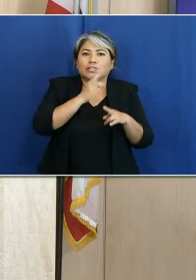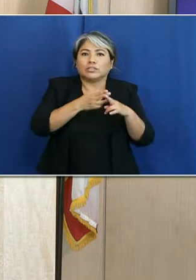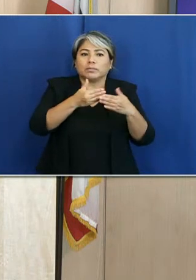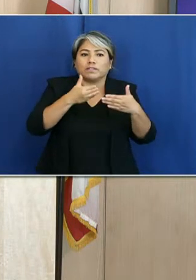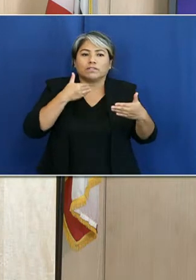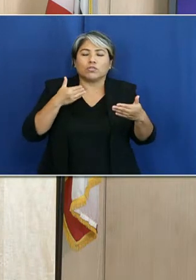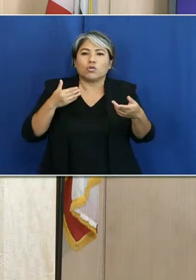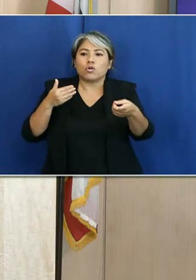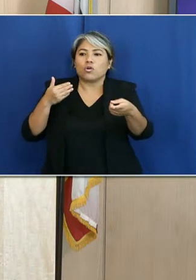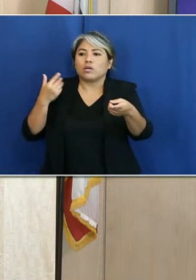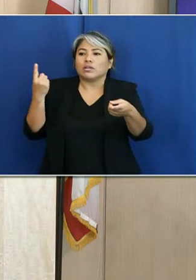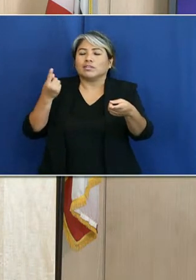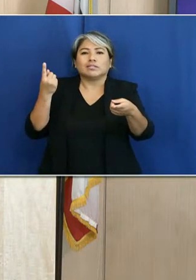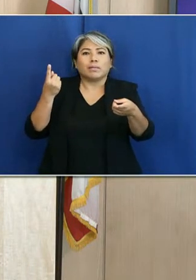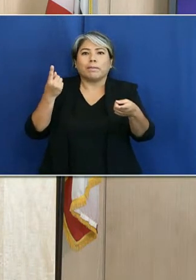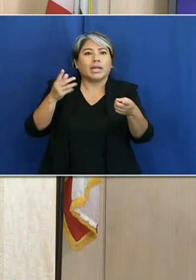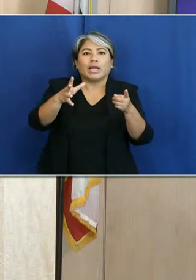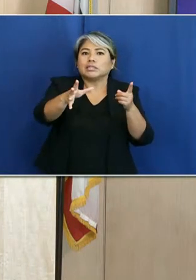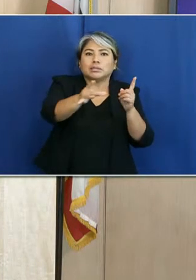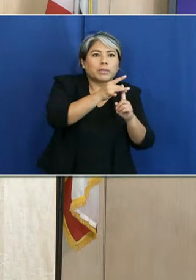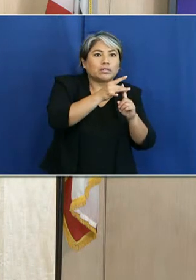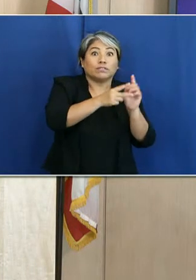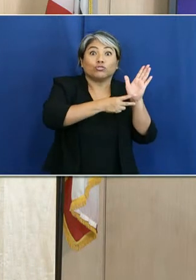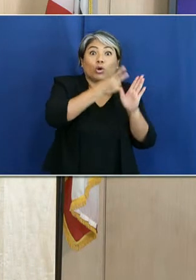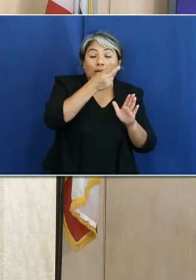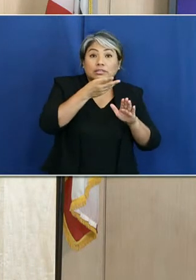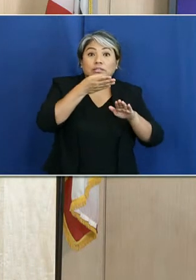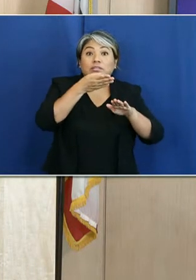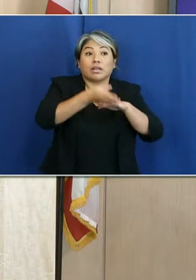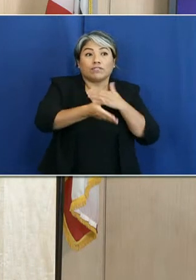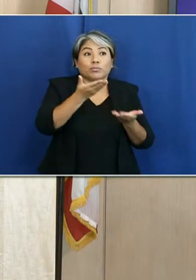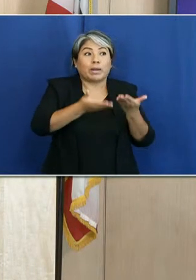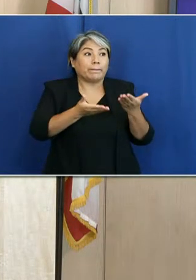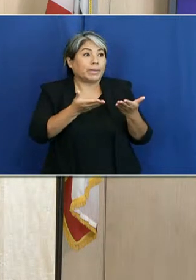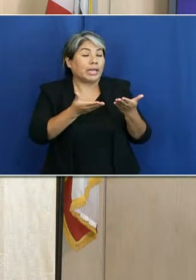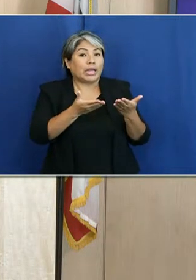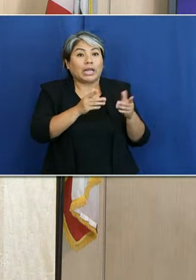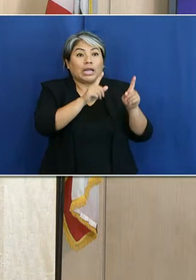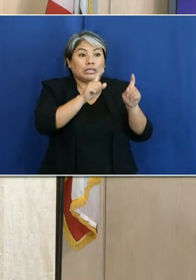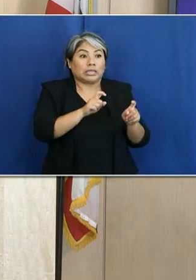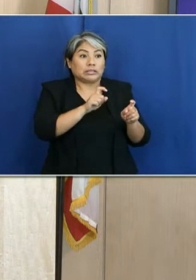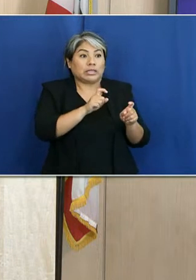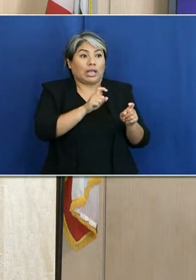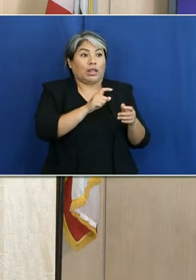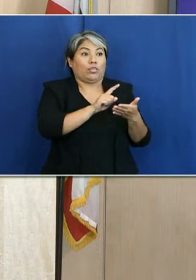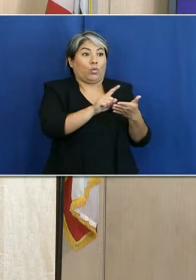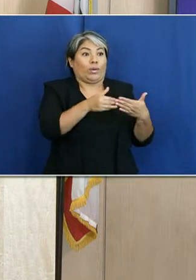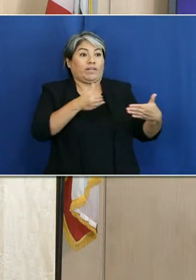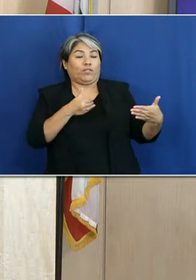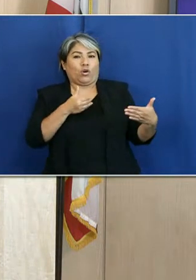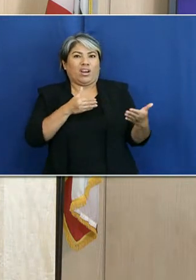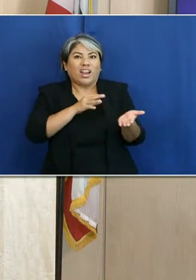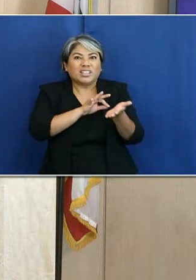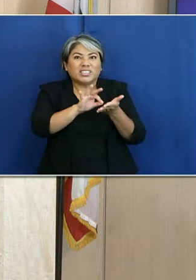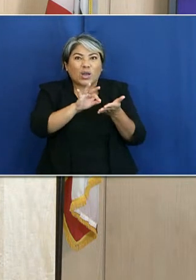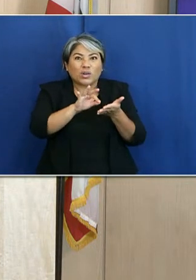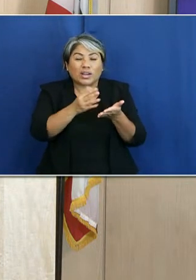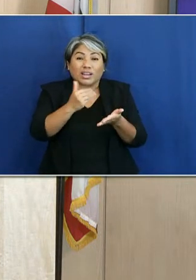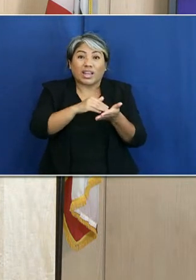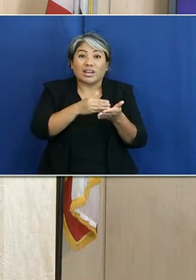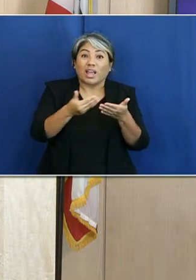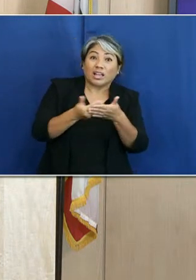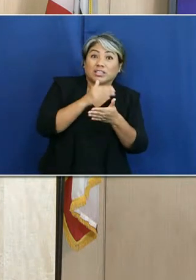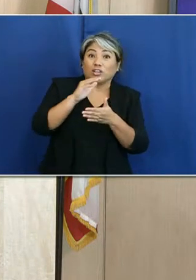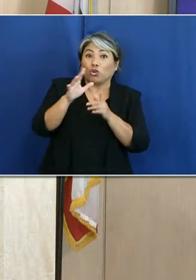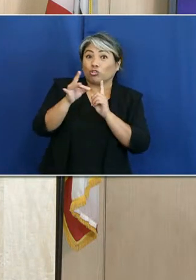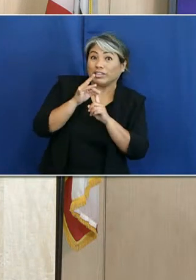that somebody tests positive twice after, maybe testing the week before. It's not counted again as a new case. So